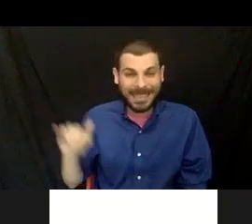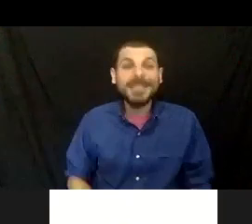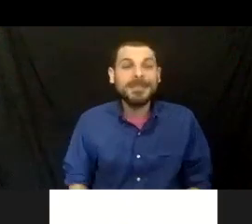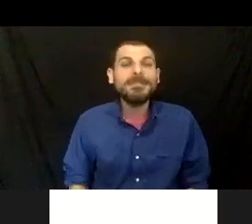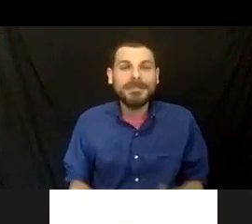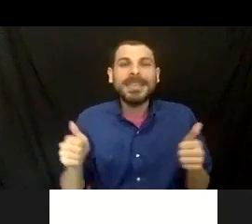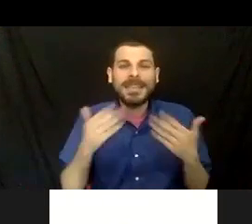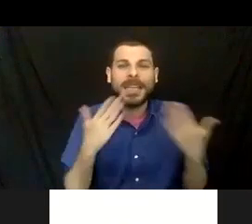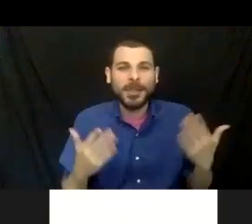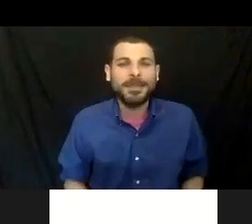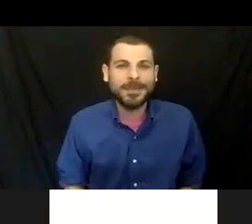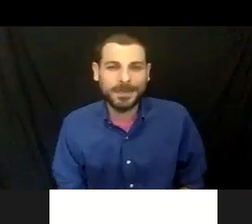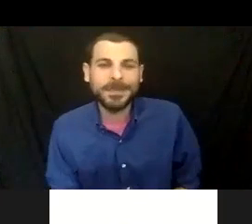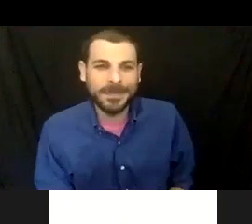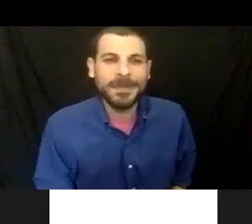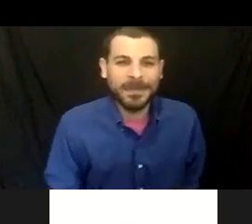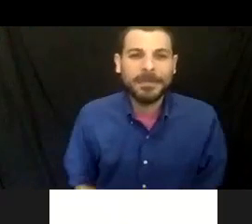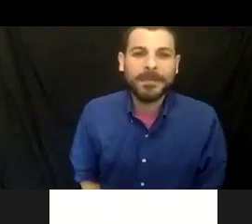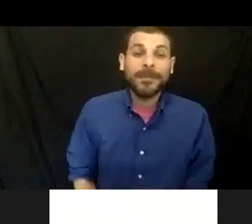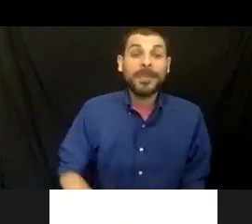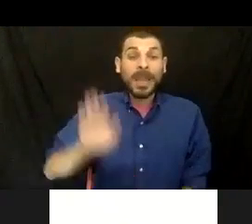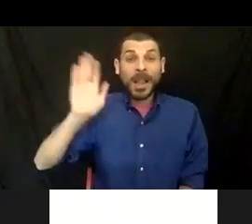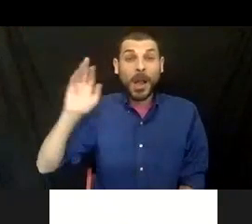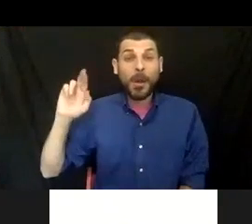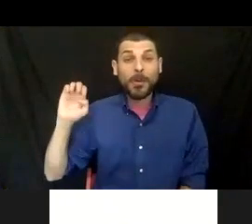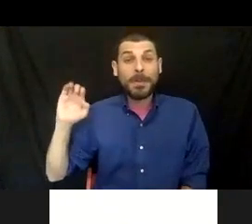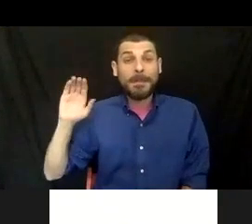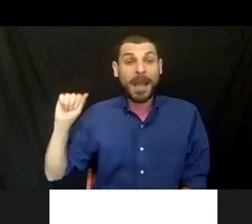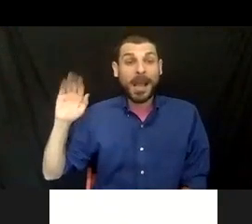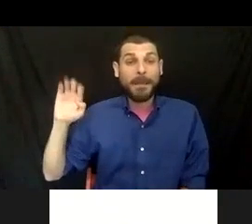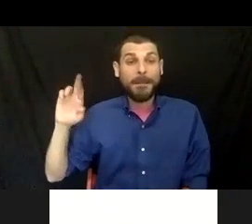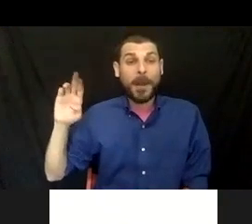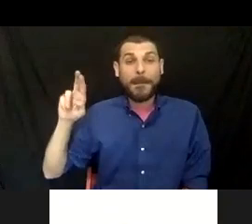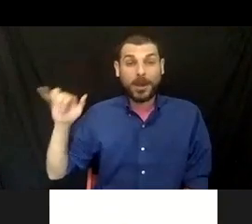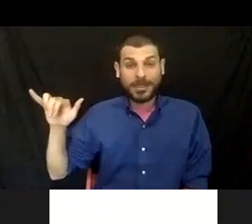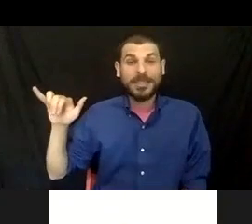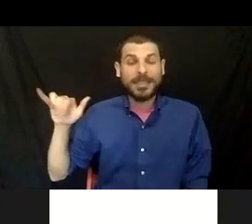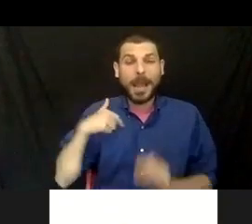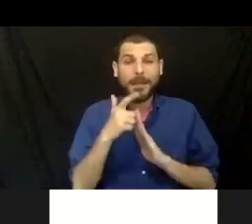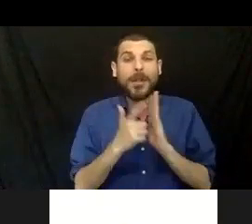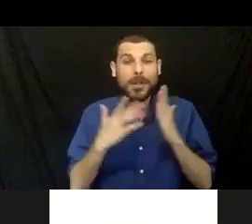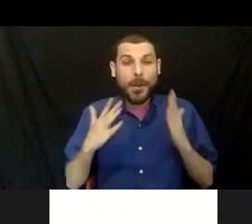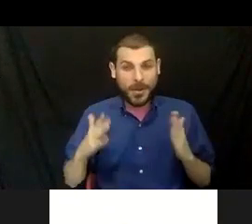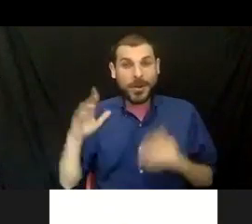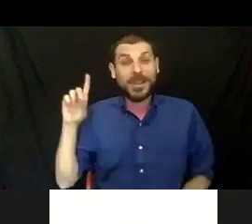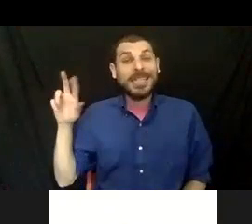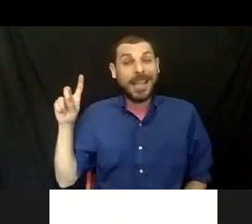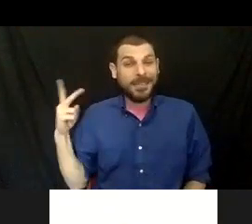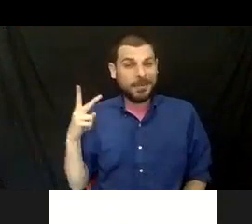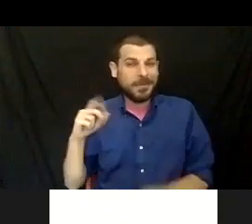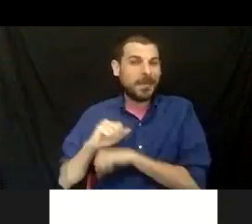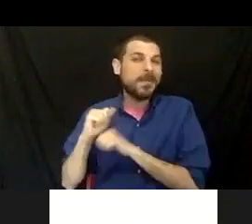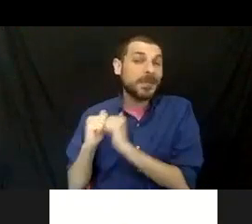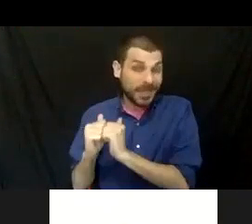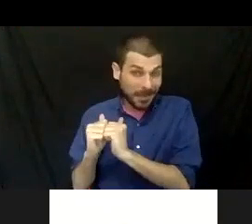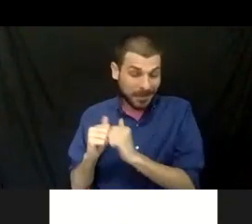David. Hi, my name is Rebecca Babarski. I'm an attorney. I work with David in the Portland Regional Office of Legal